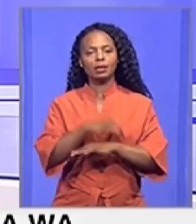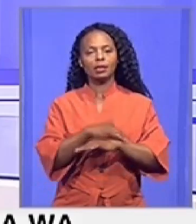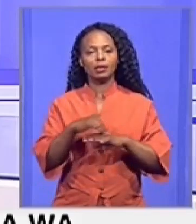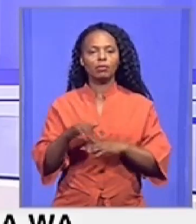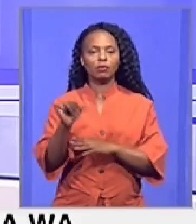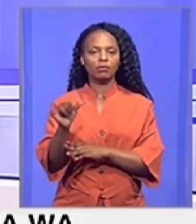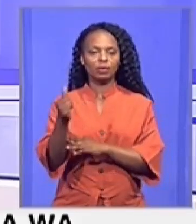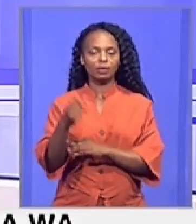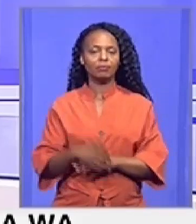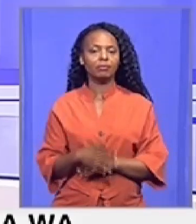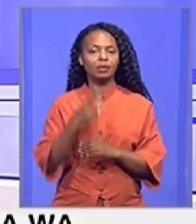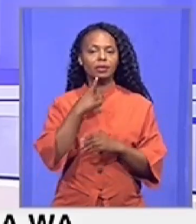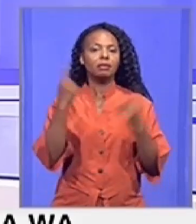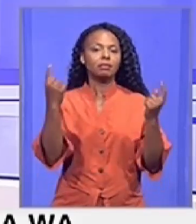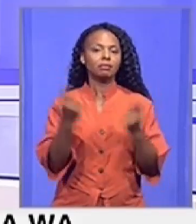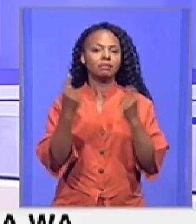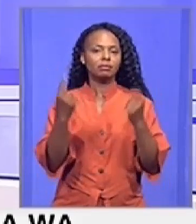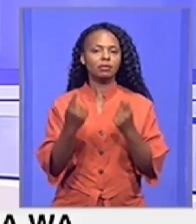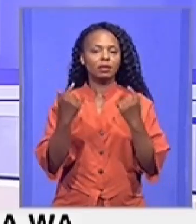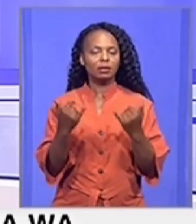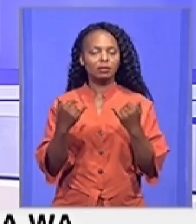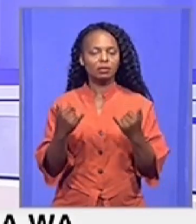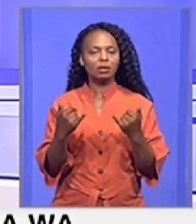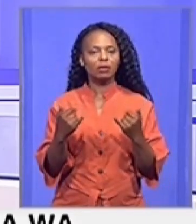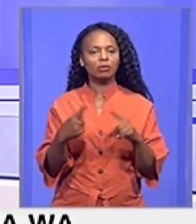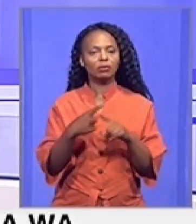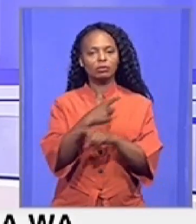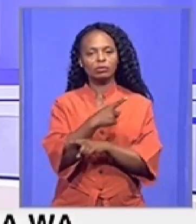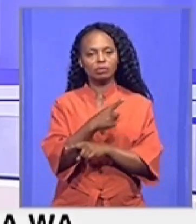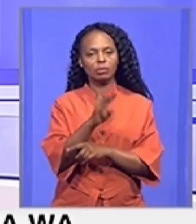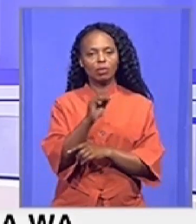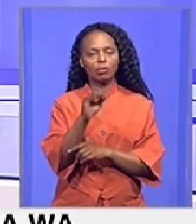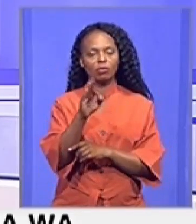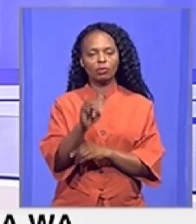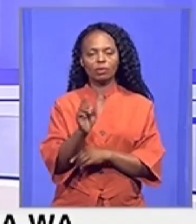ha wa rerela o ka qotisana le hloko ha le mokete o tummeng wa makhufi.